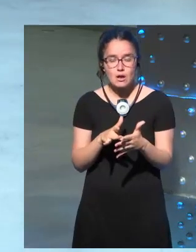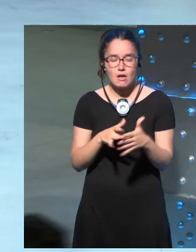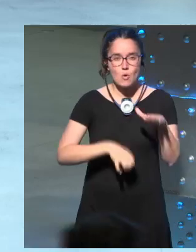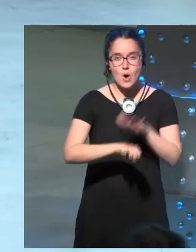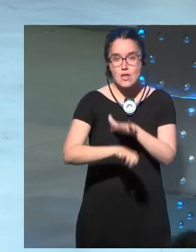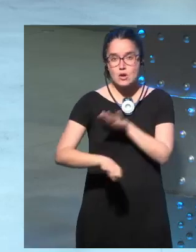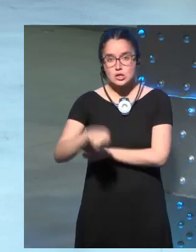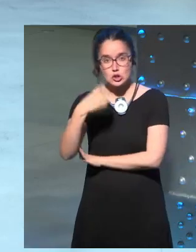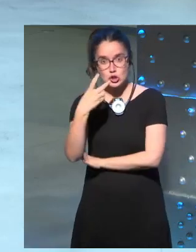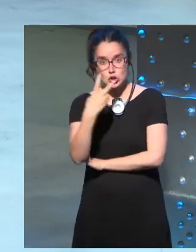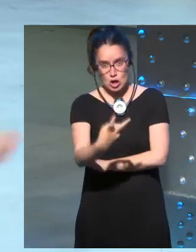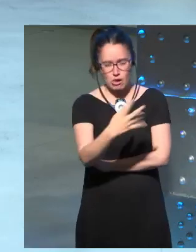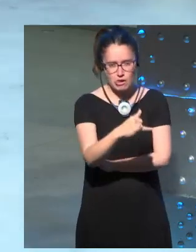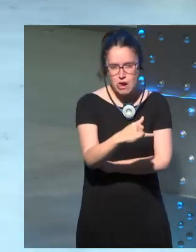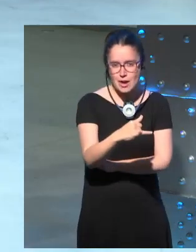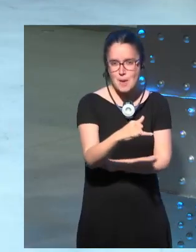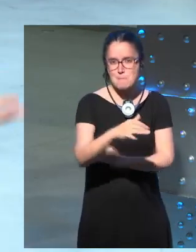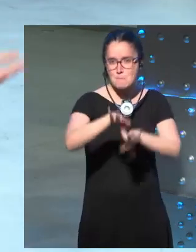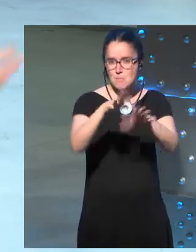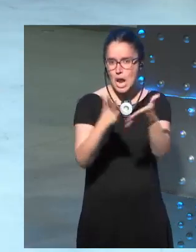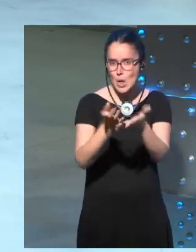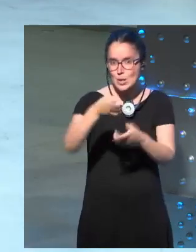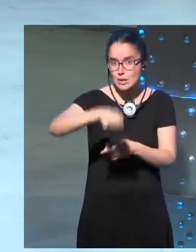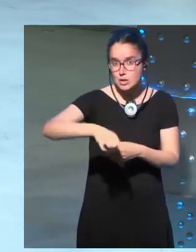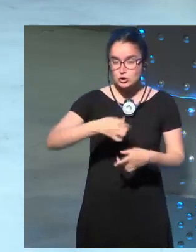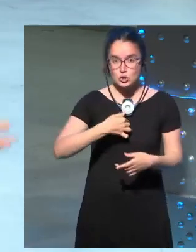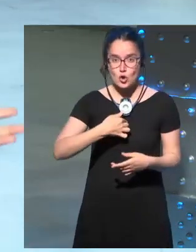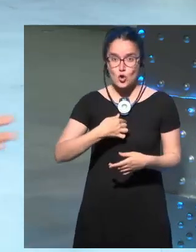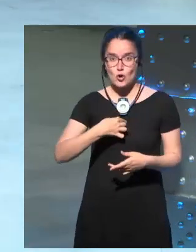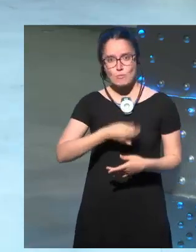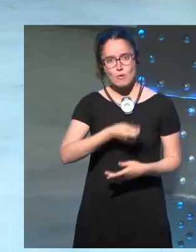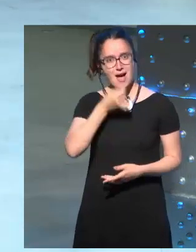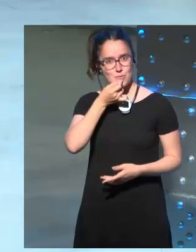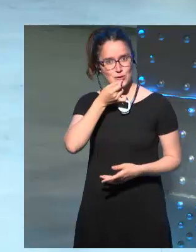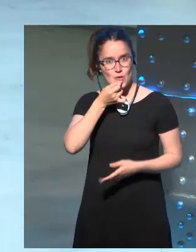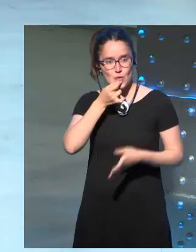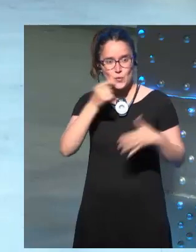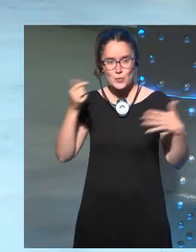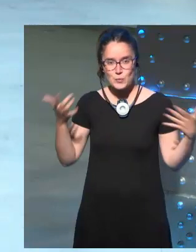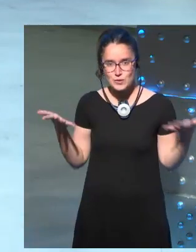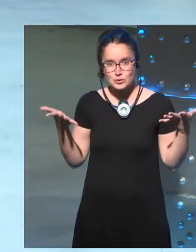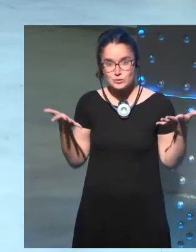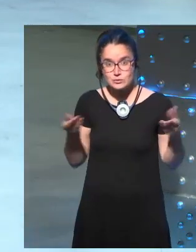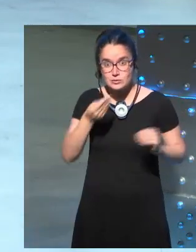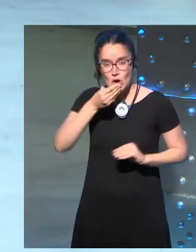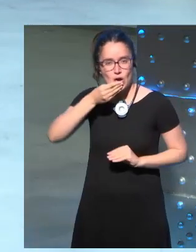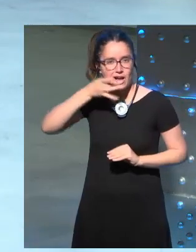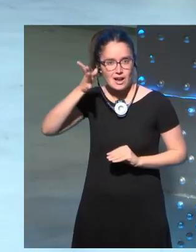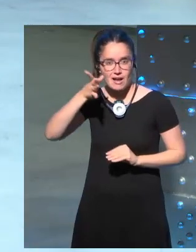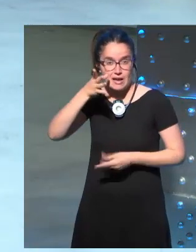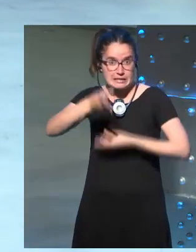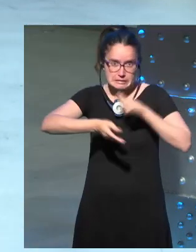have two players. We have the ball, and I will be the referee.